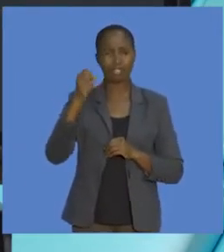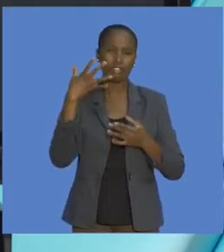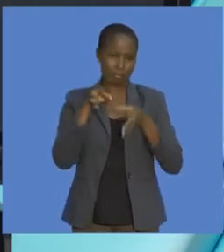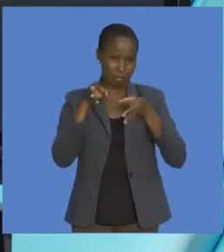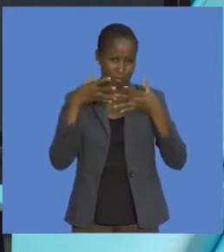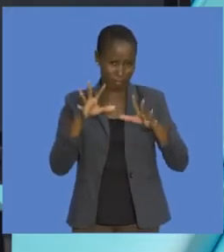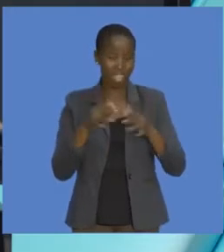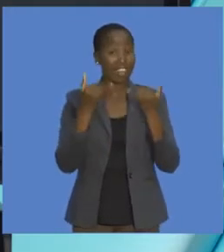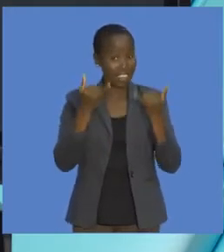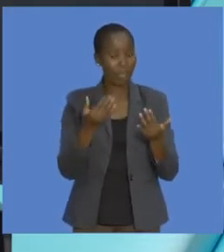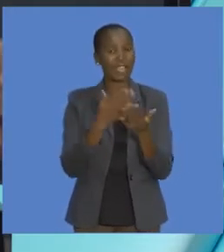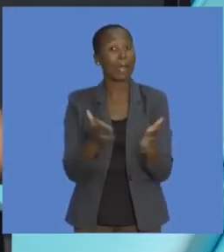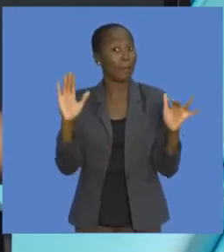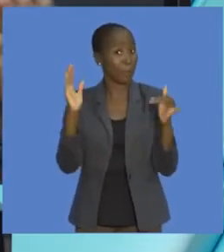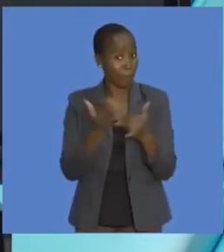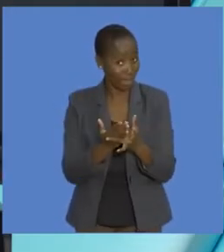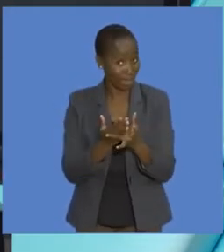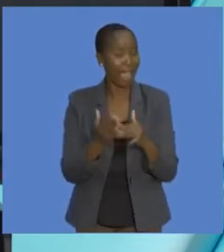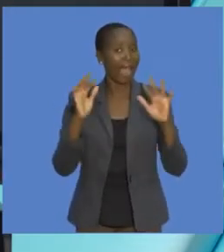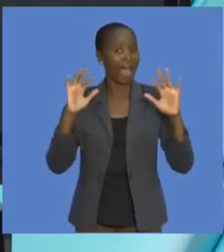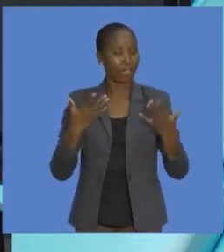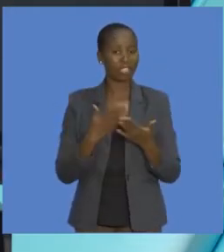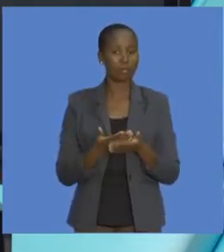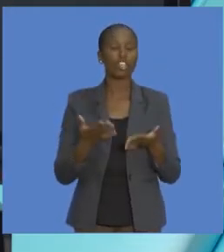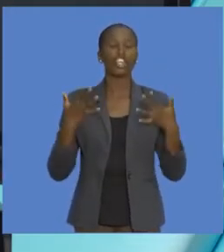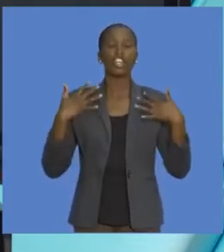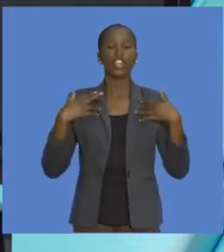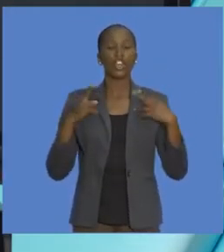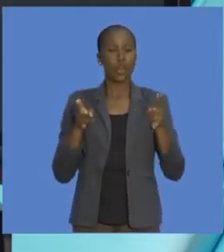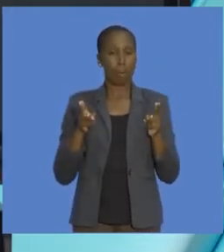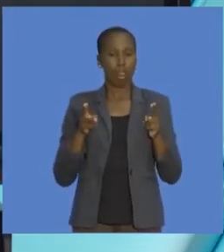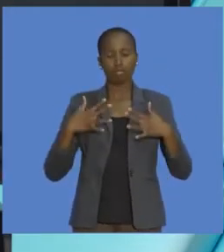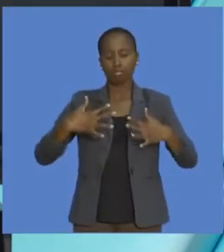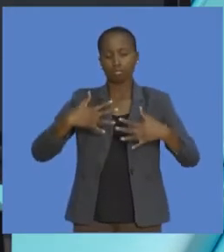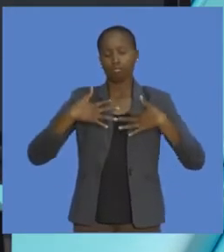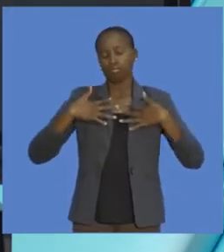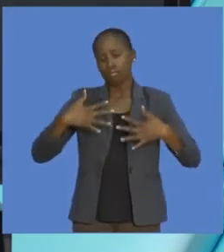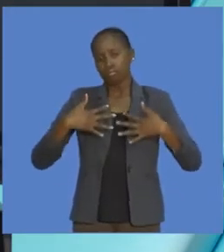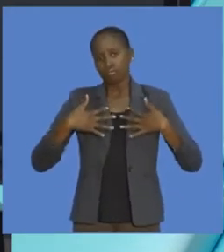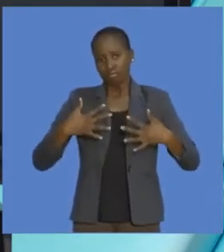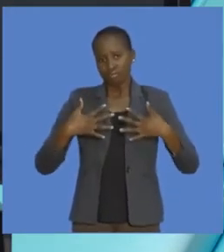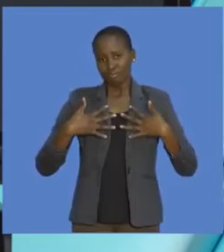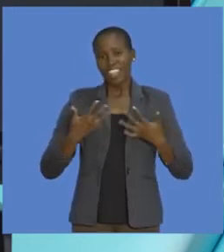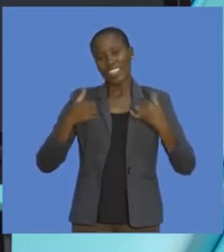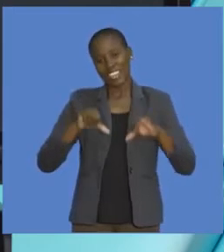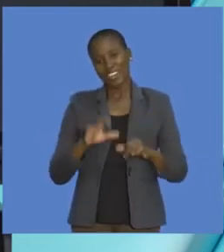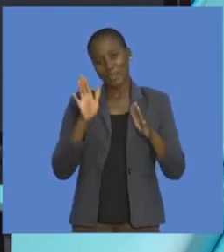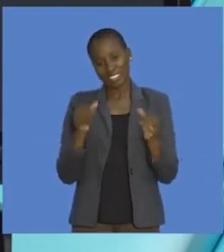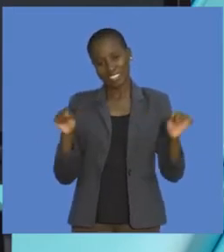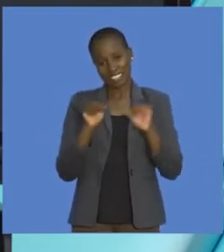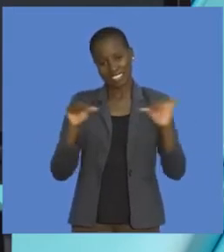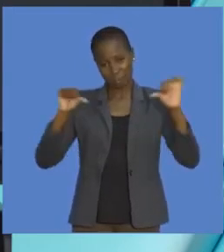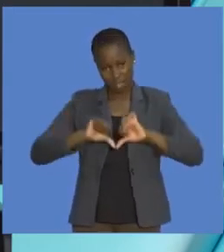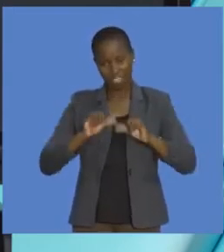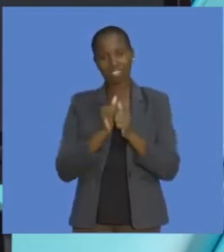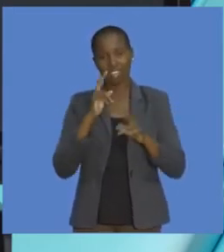to normal, relax, breathe, get some oxygen into those muscles, and then we will start with the next segment.